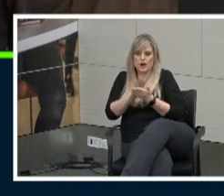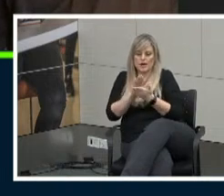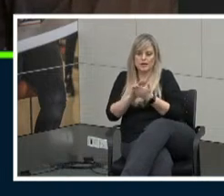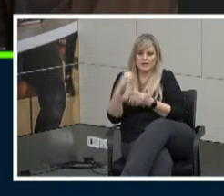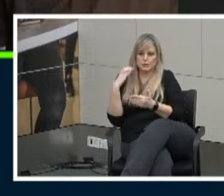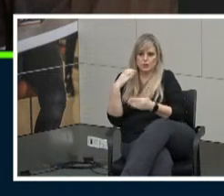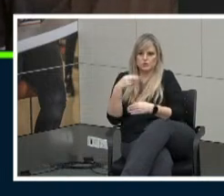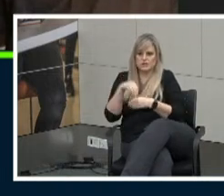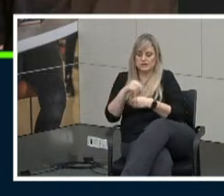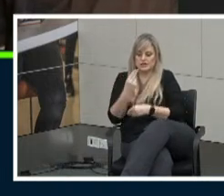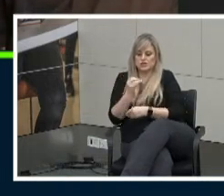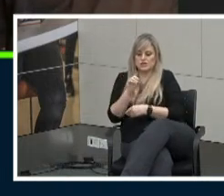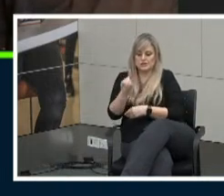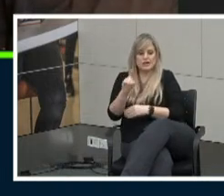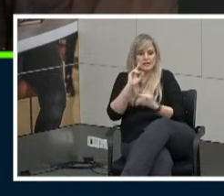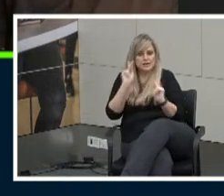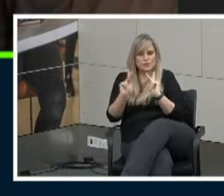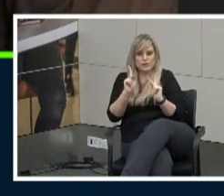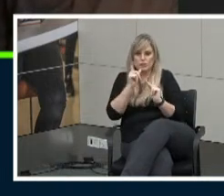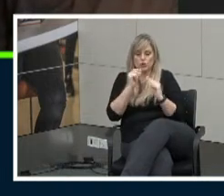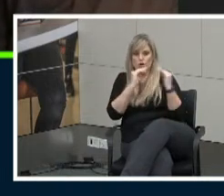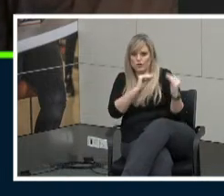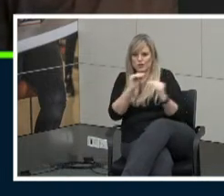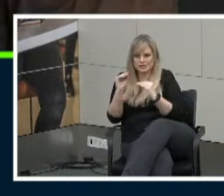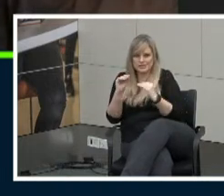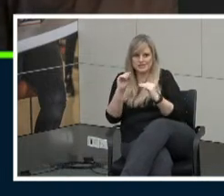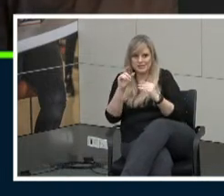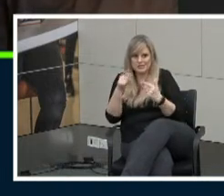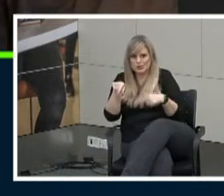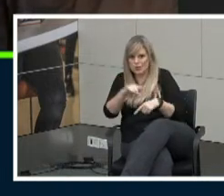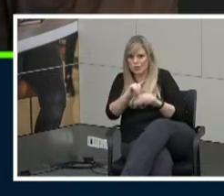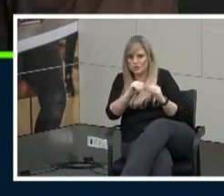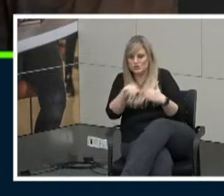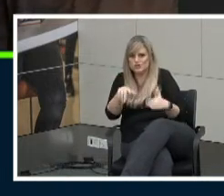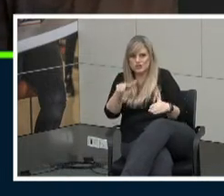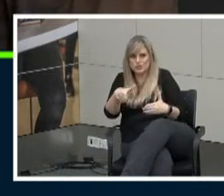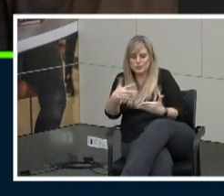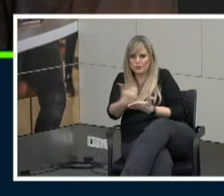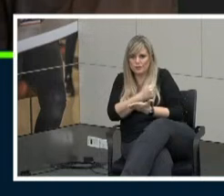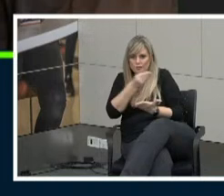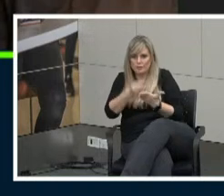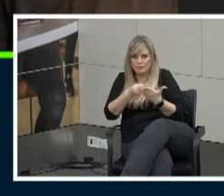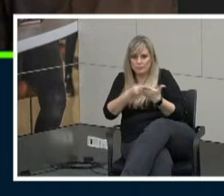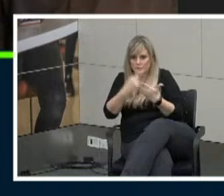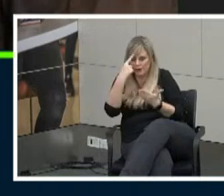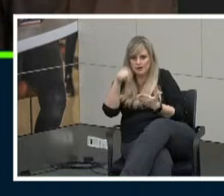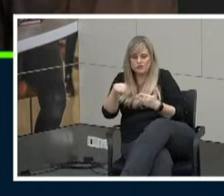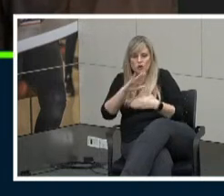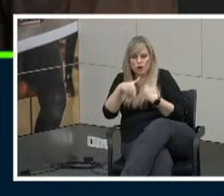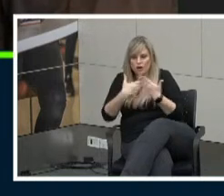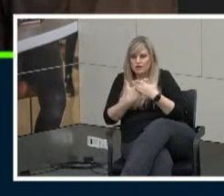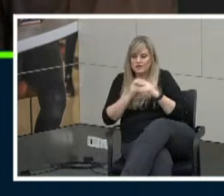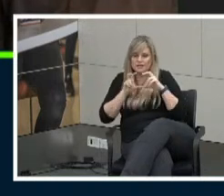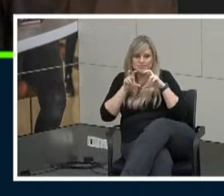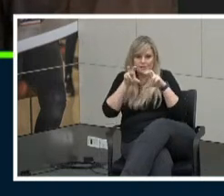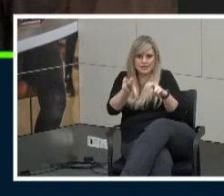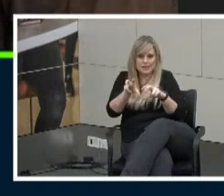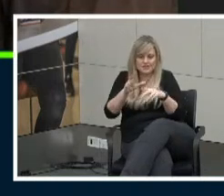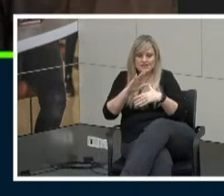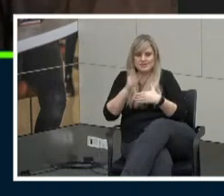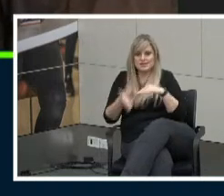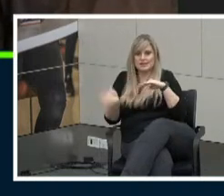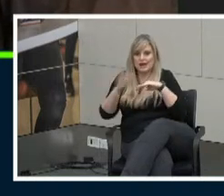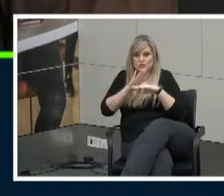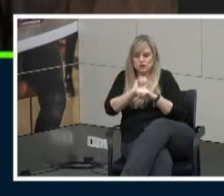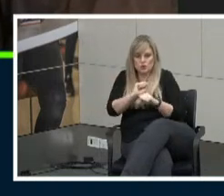HISD the people teaching those students should be compensated for all the extra work they put in their programs I strongly urge you to